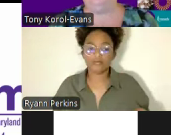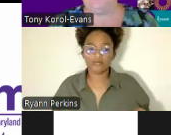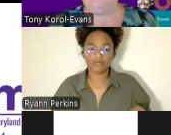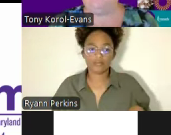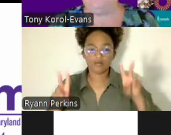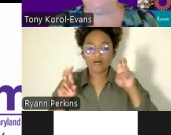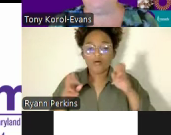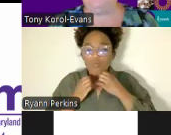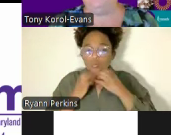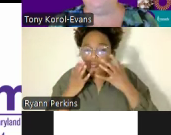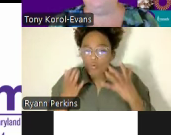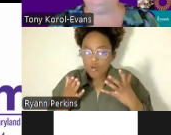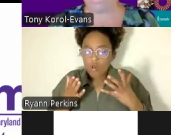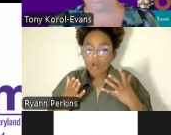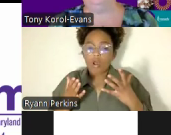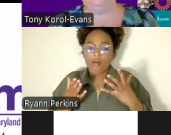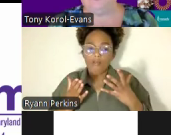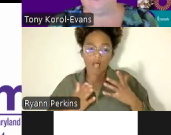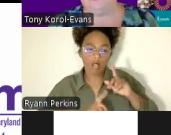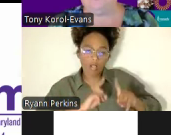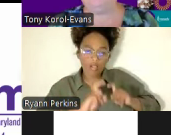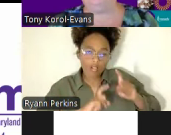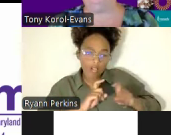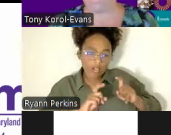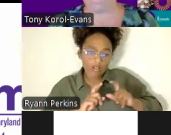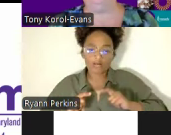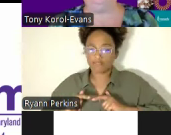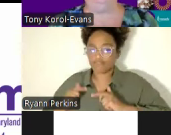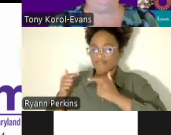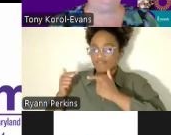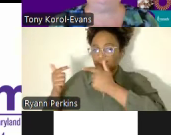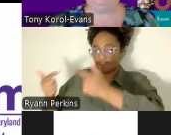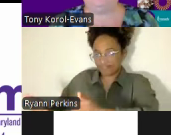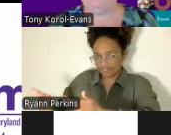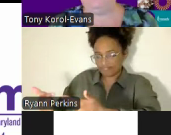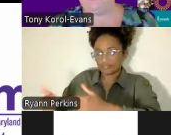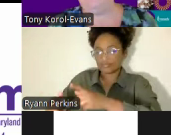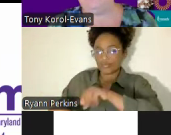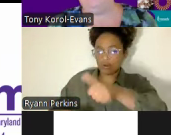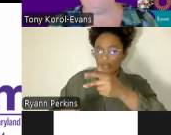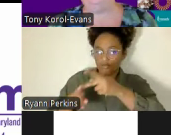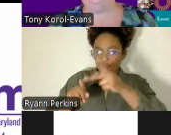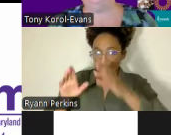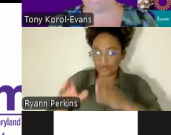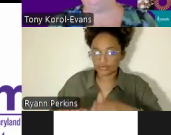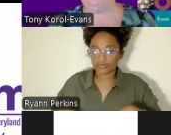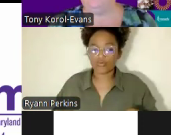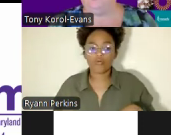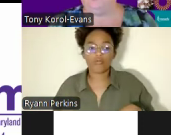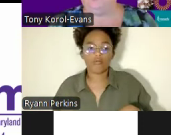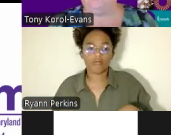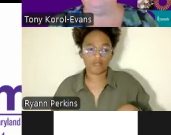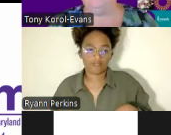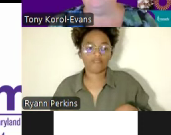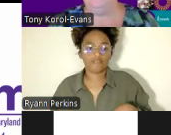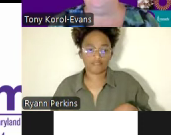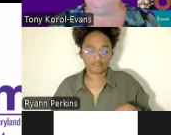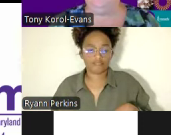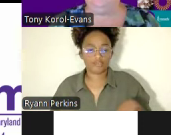really empowered. Alicia's already experienced form of abuse. She was able to pick up on that. She was very